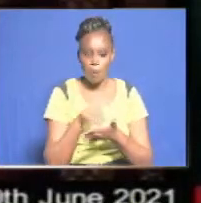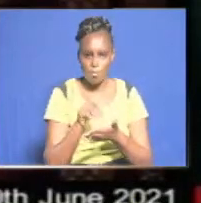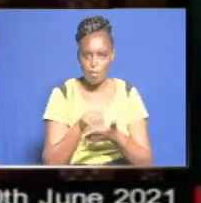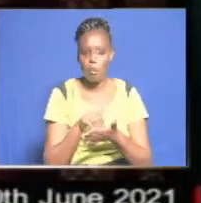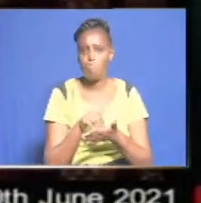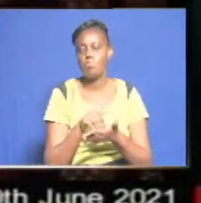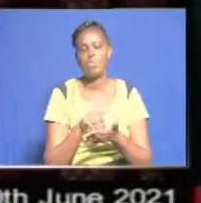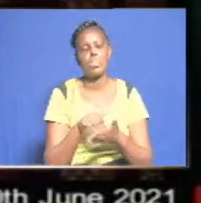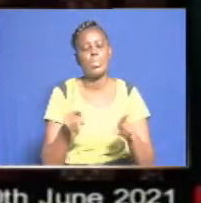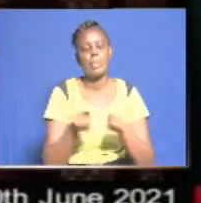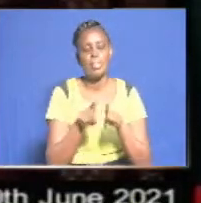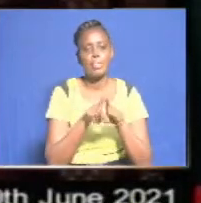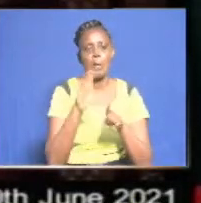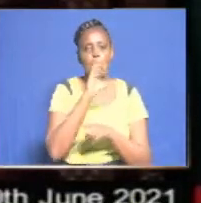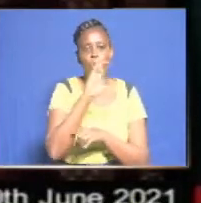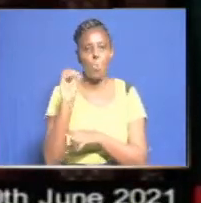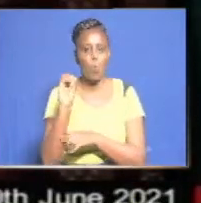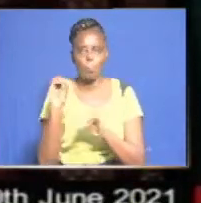attempted coup.